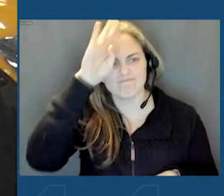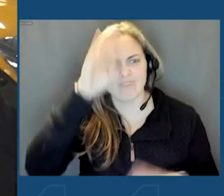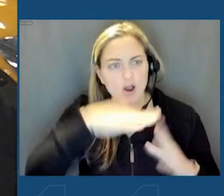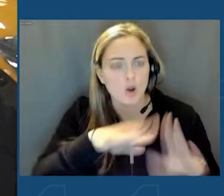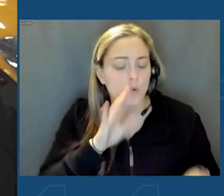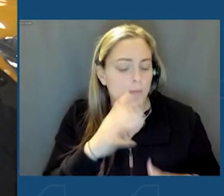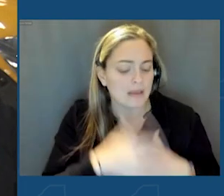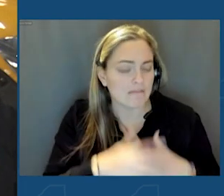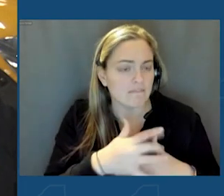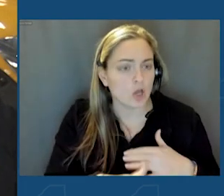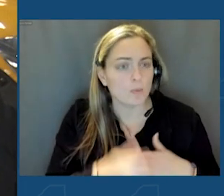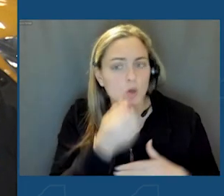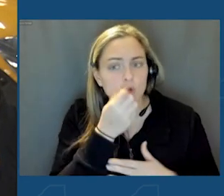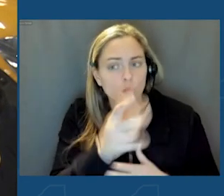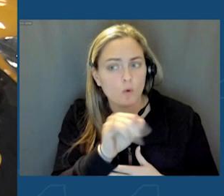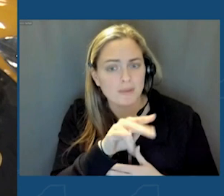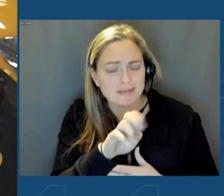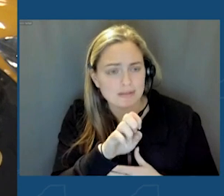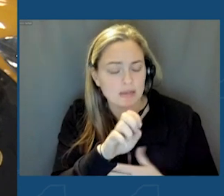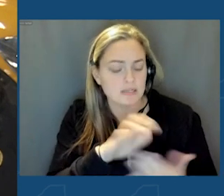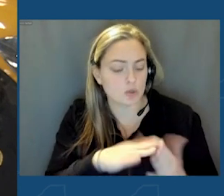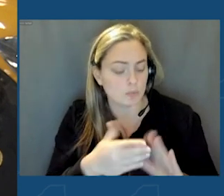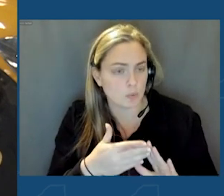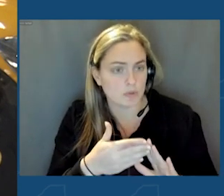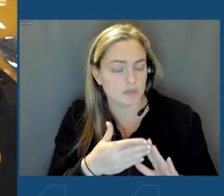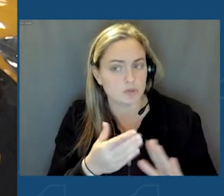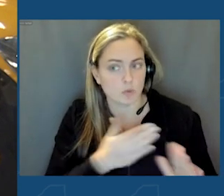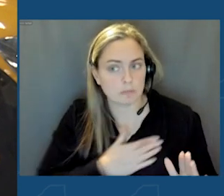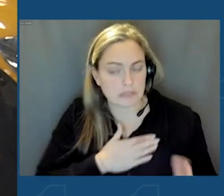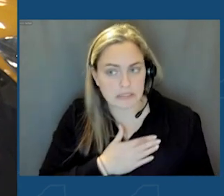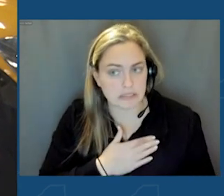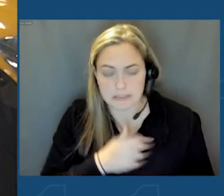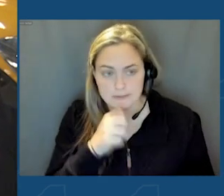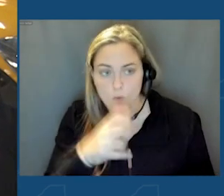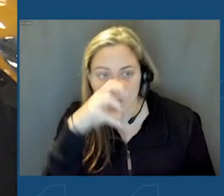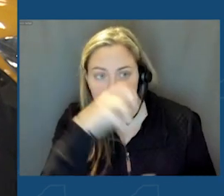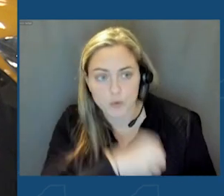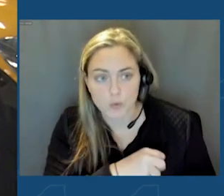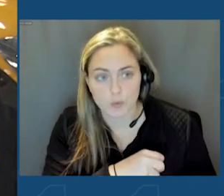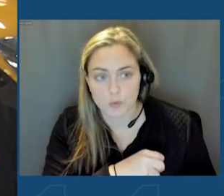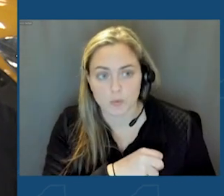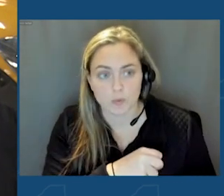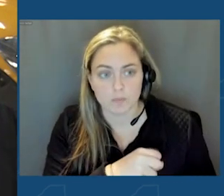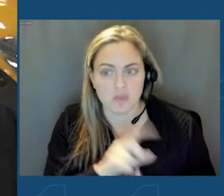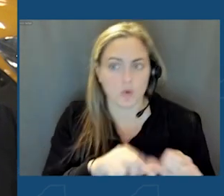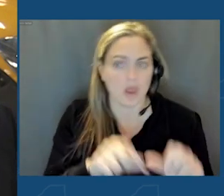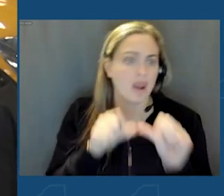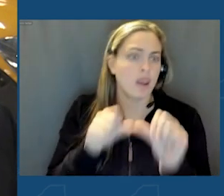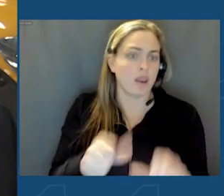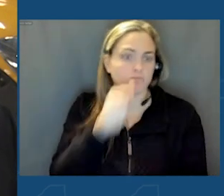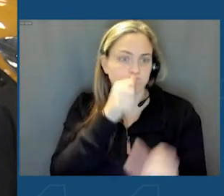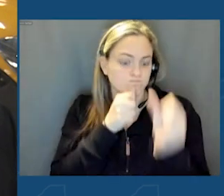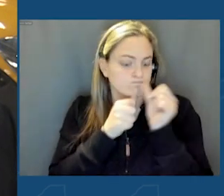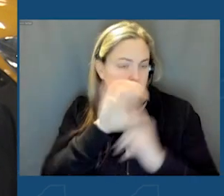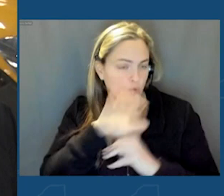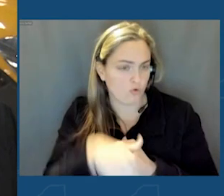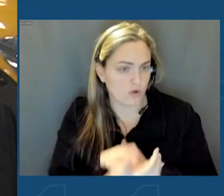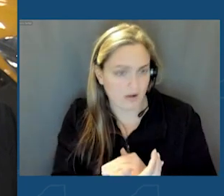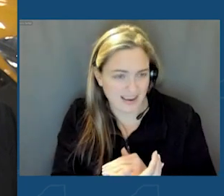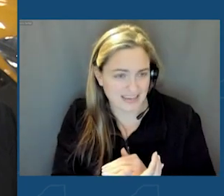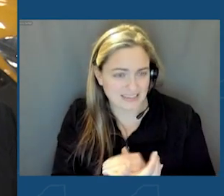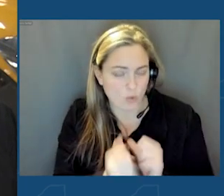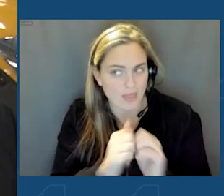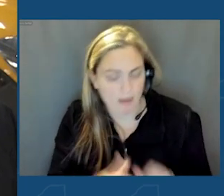as warming sites for communities so please don't assume that you can weather this cold overnight without